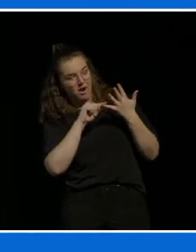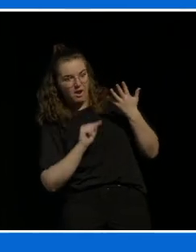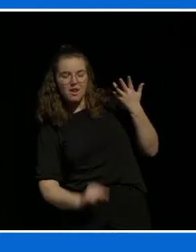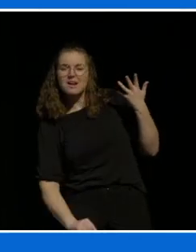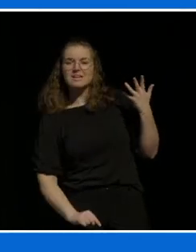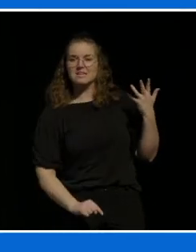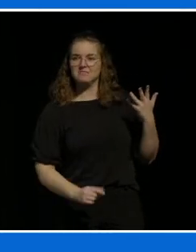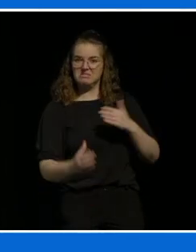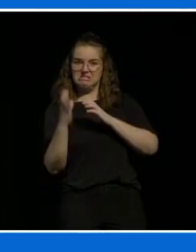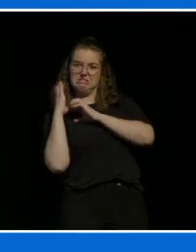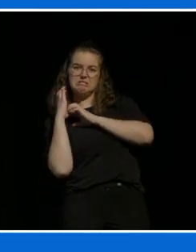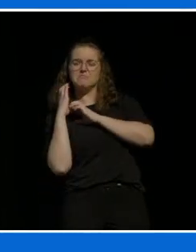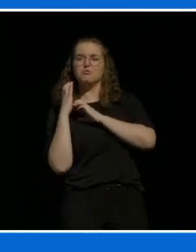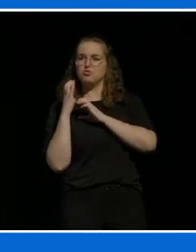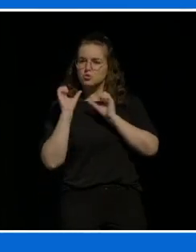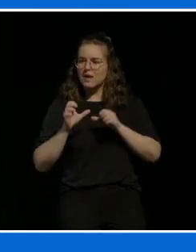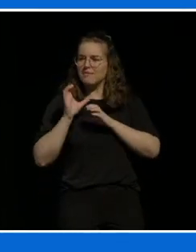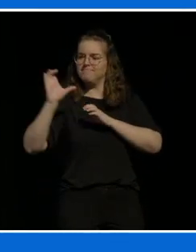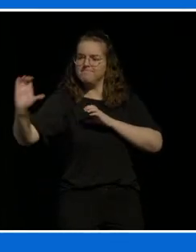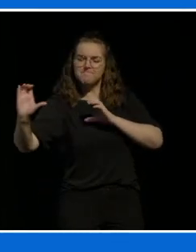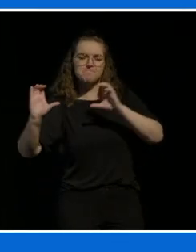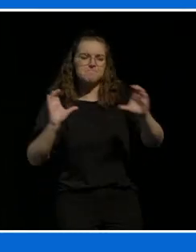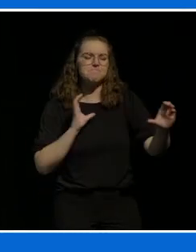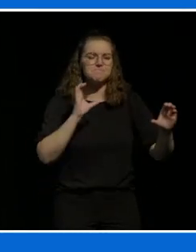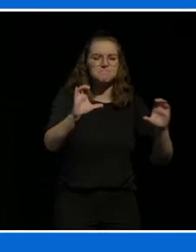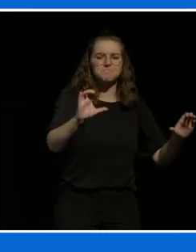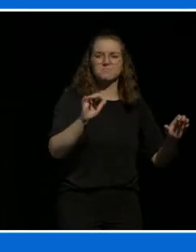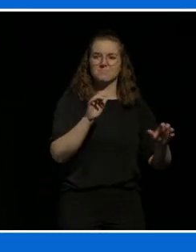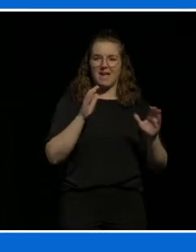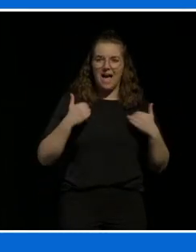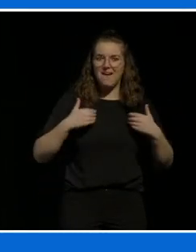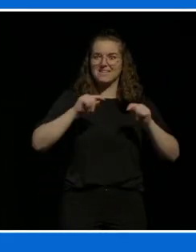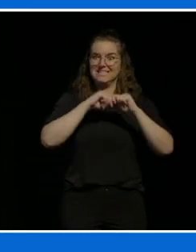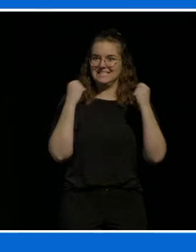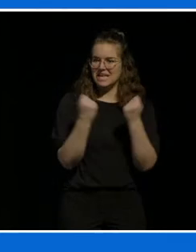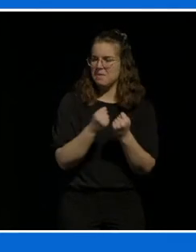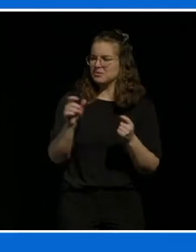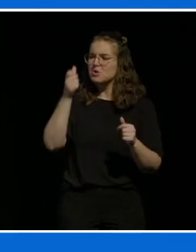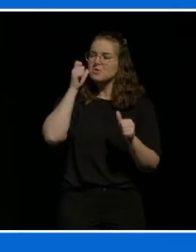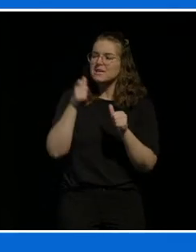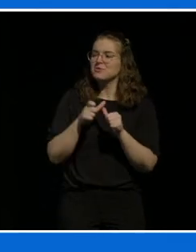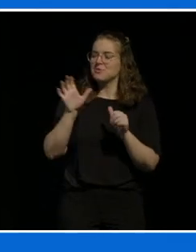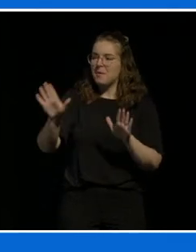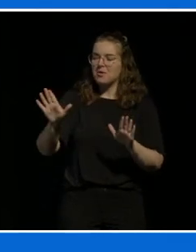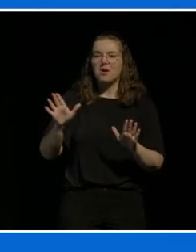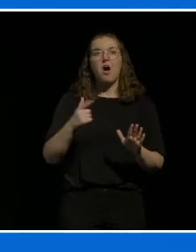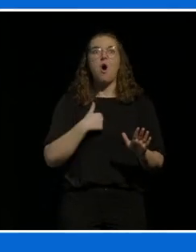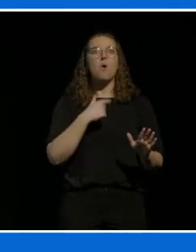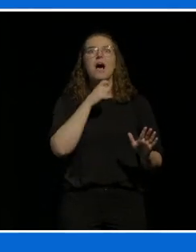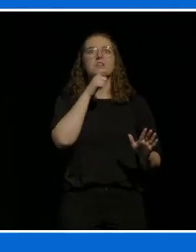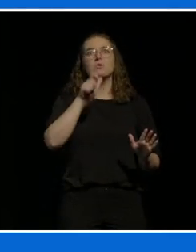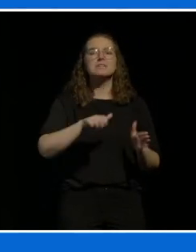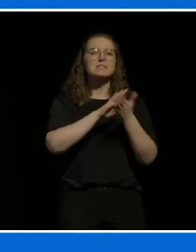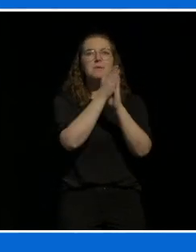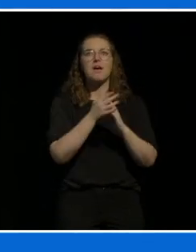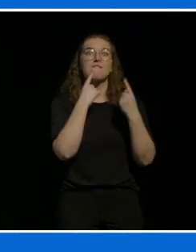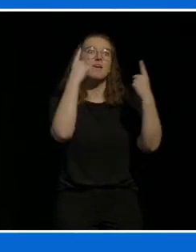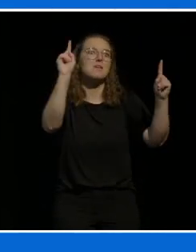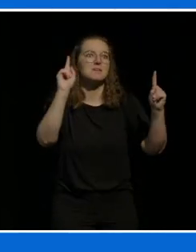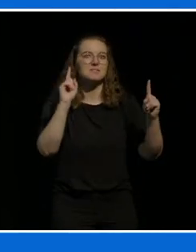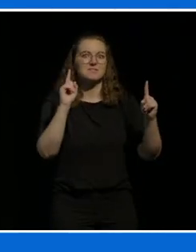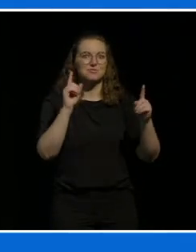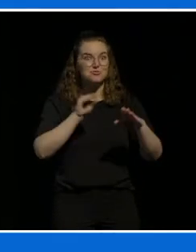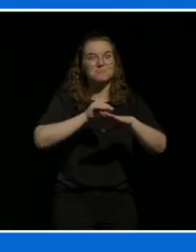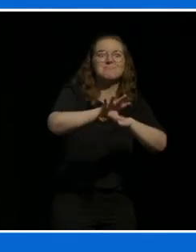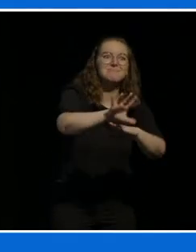journey to make an impact. And I think that remembering that, okay, I don't need to be a TikTok star in order to make the big change that you're asking